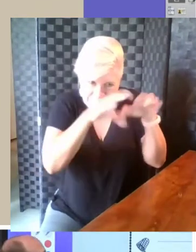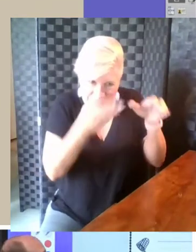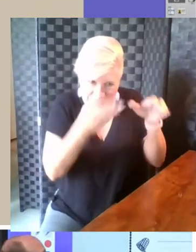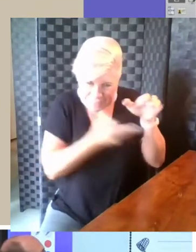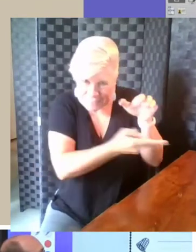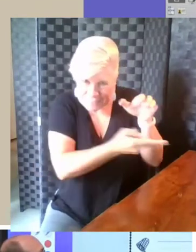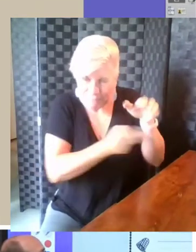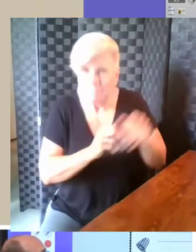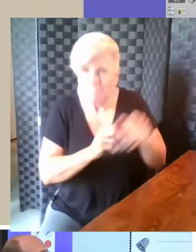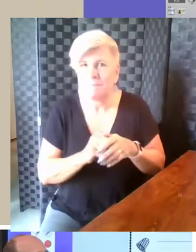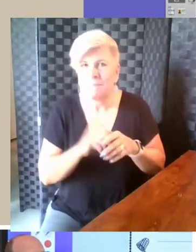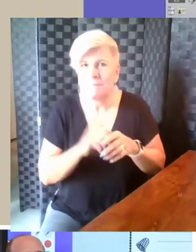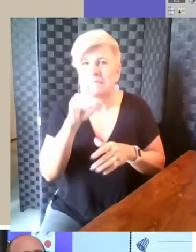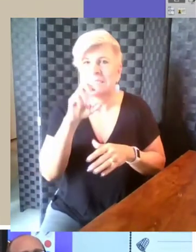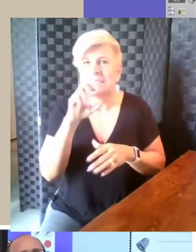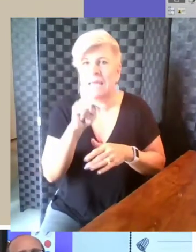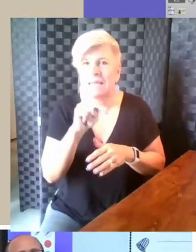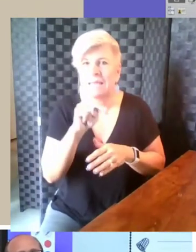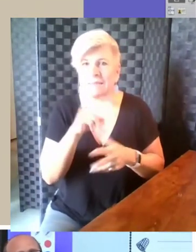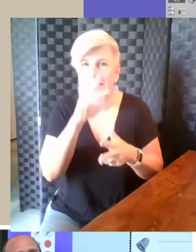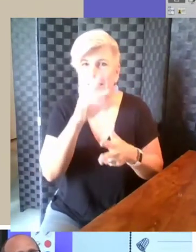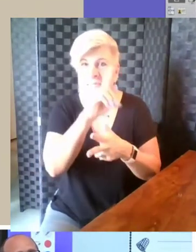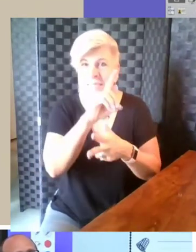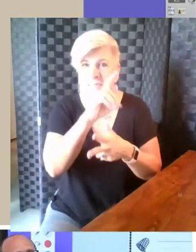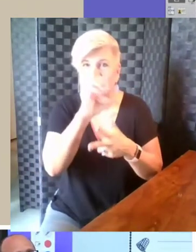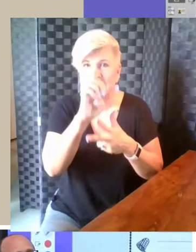sleep. Den.